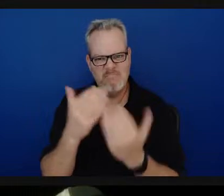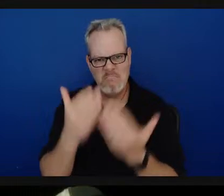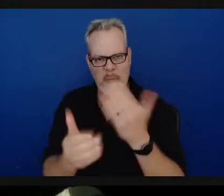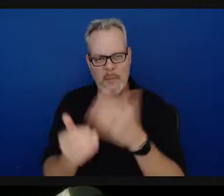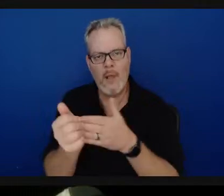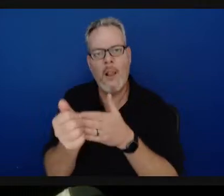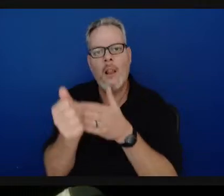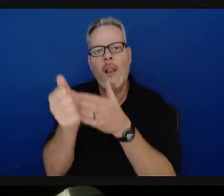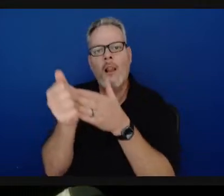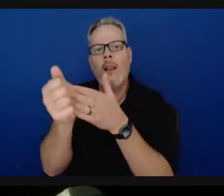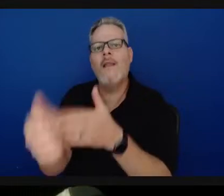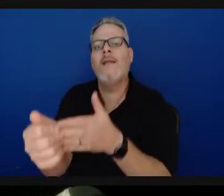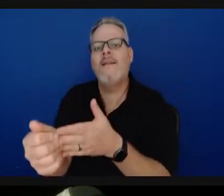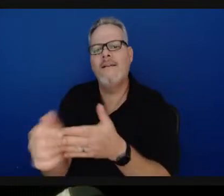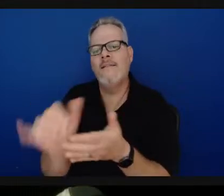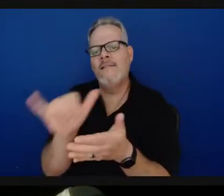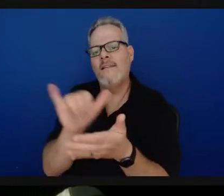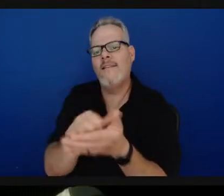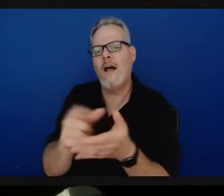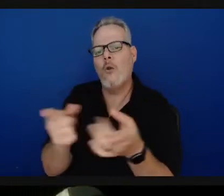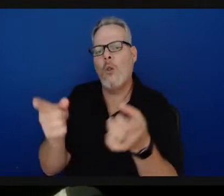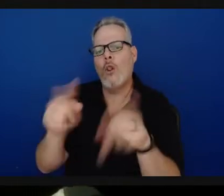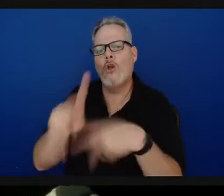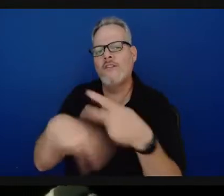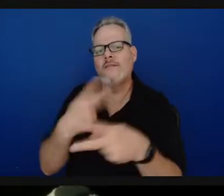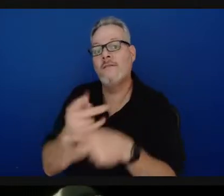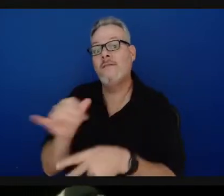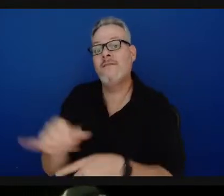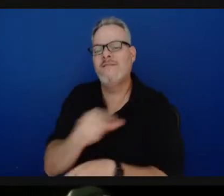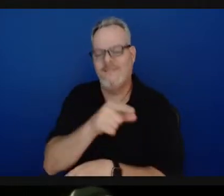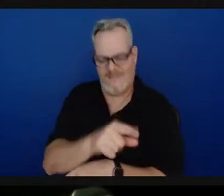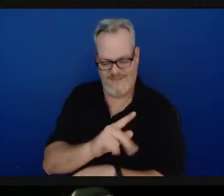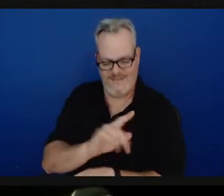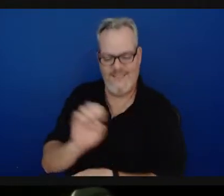saw as far as the character of episode 5 being only in the north.